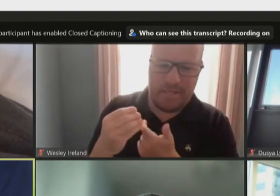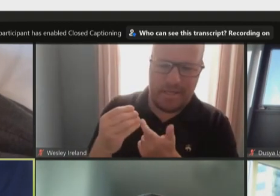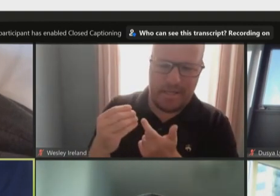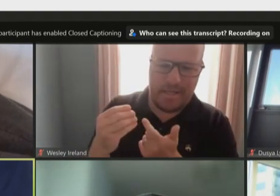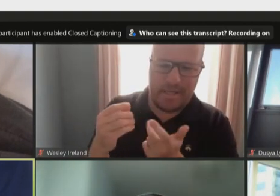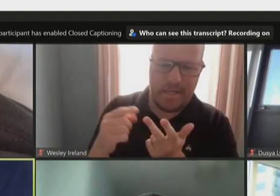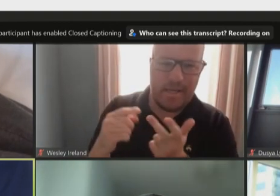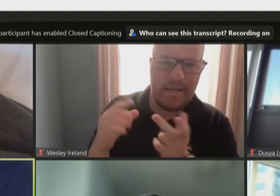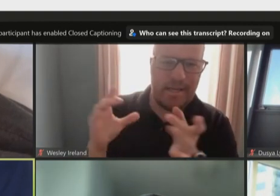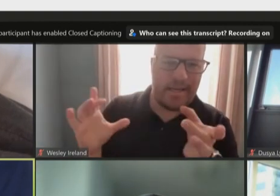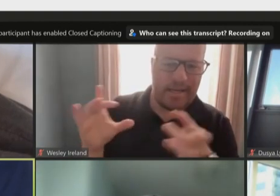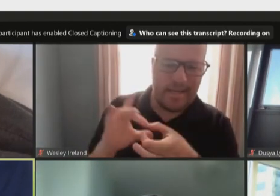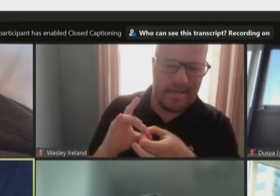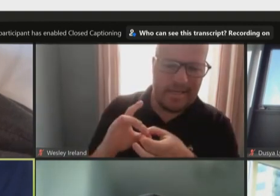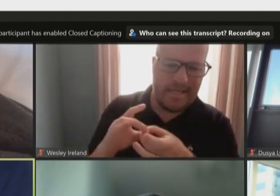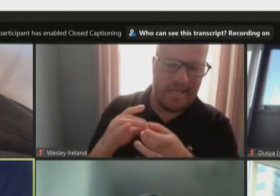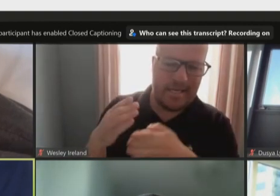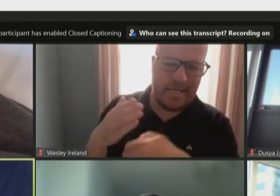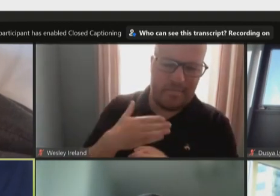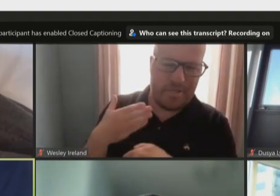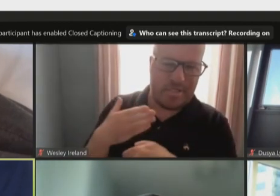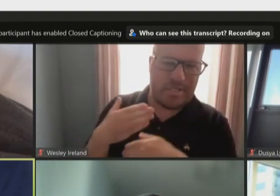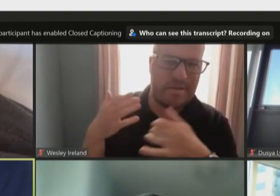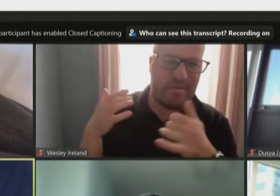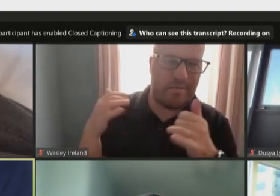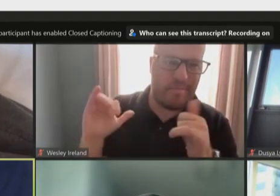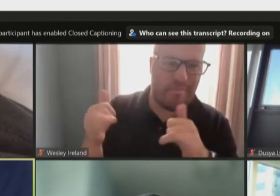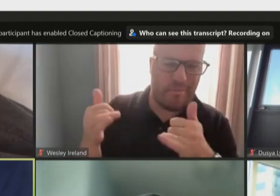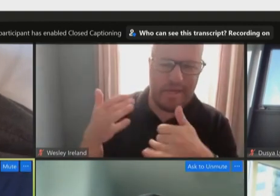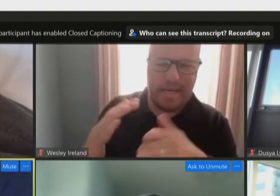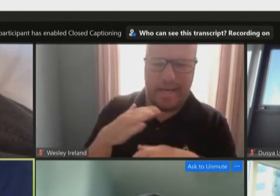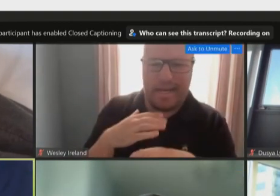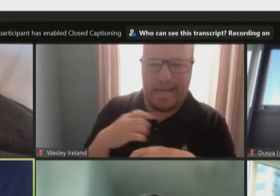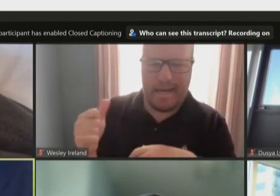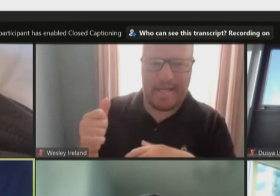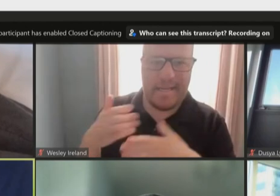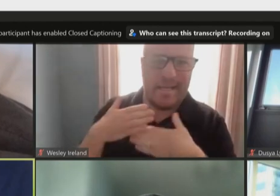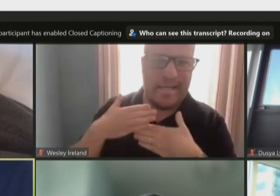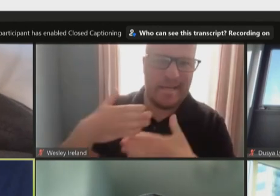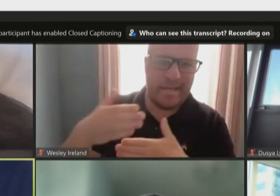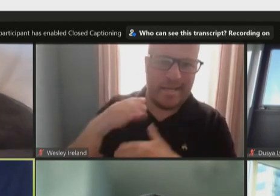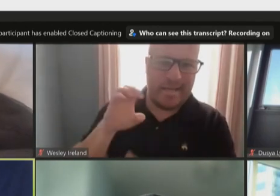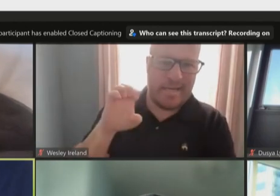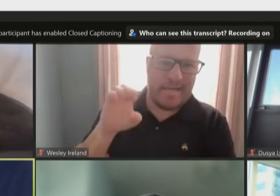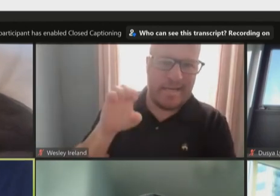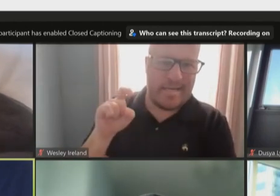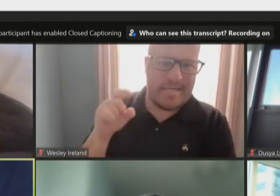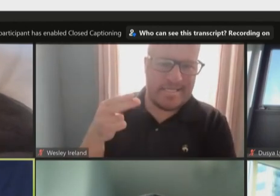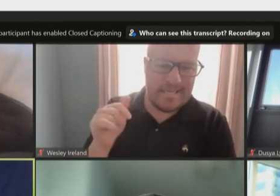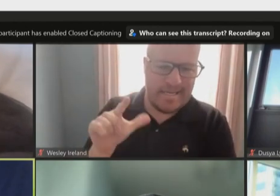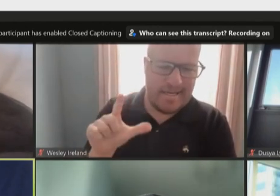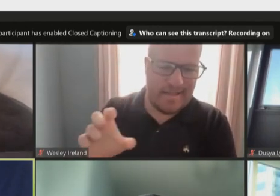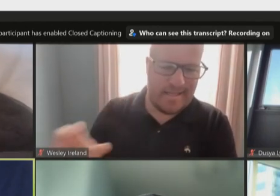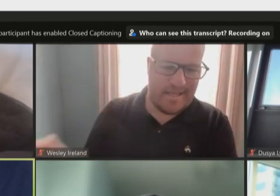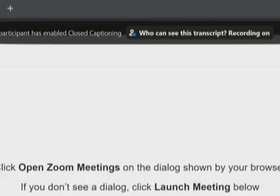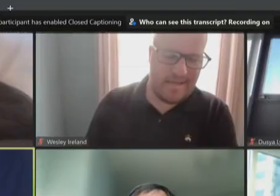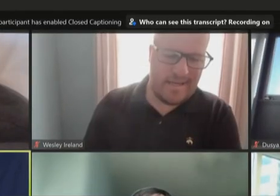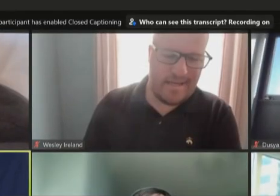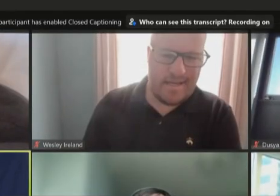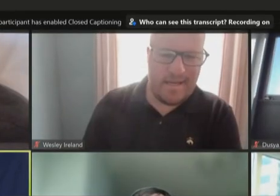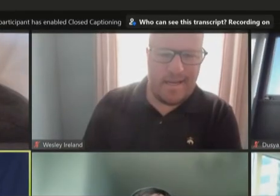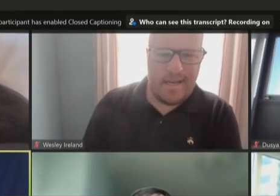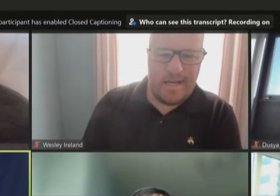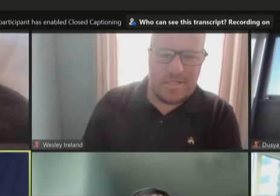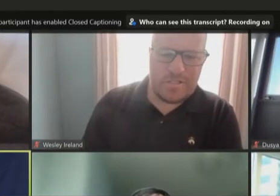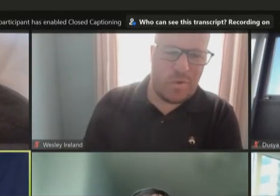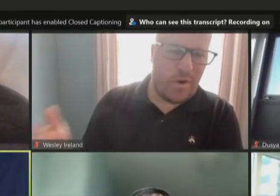again, talks about E for exercise, S for sleep, C for connect, A for appreciate, P for